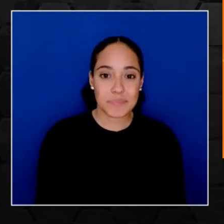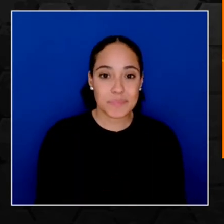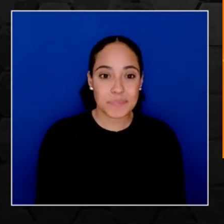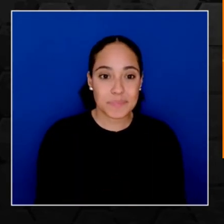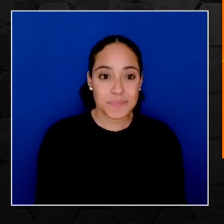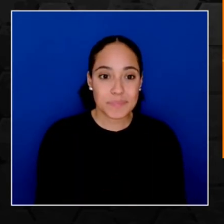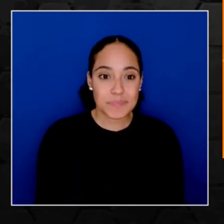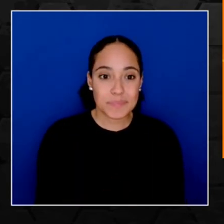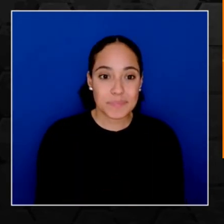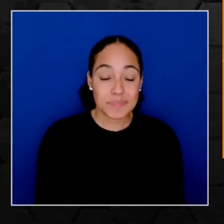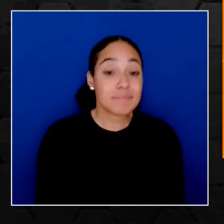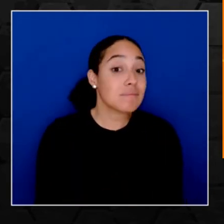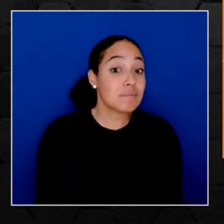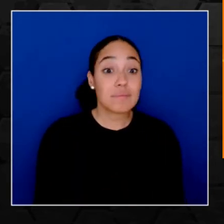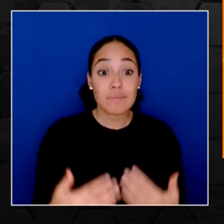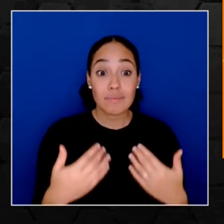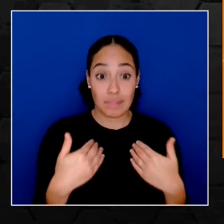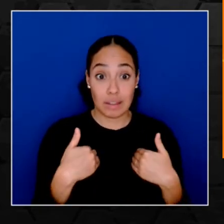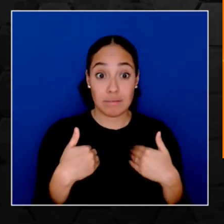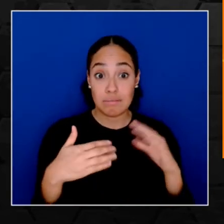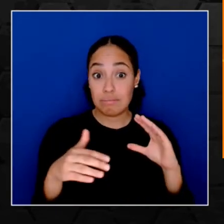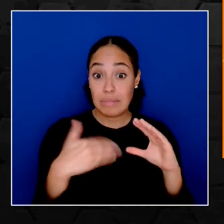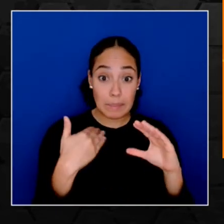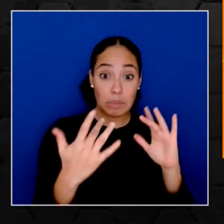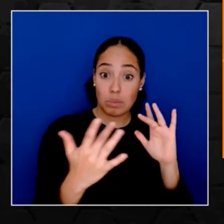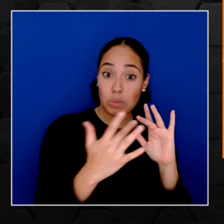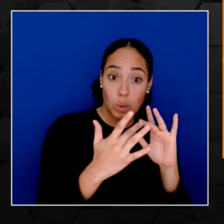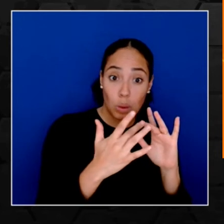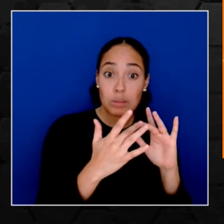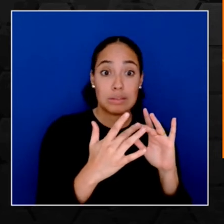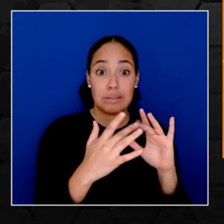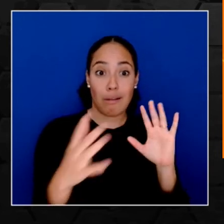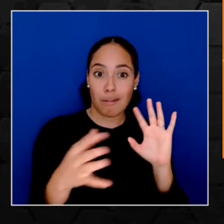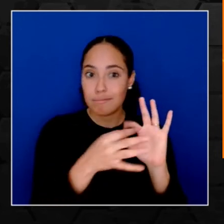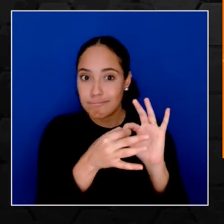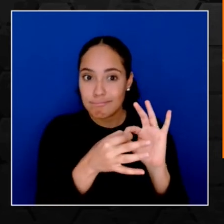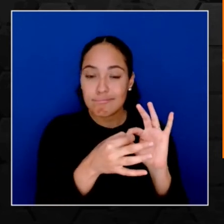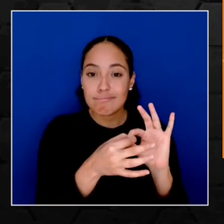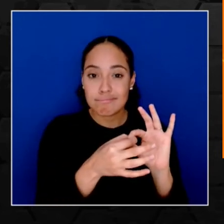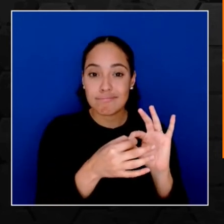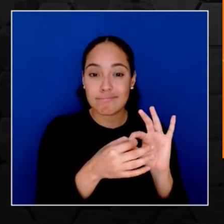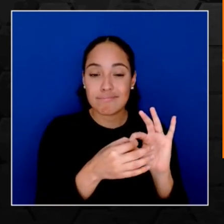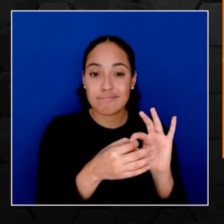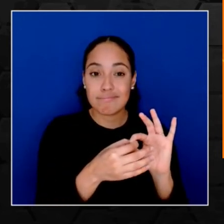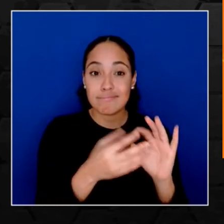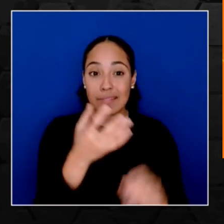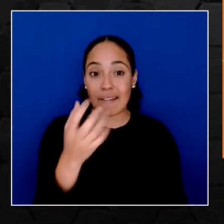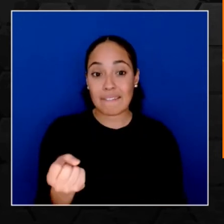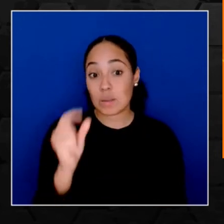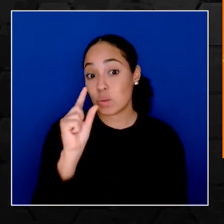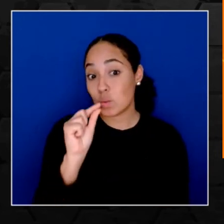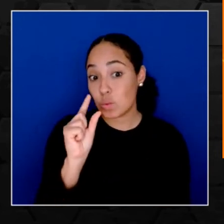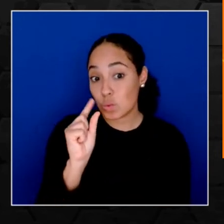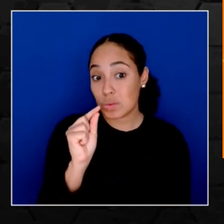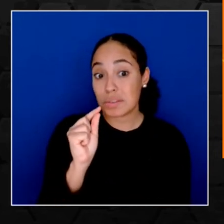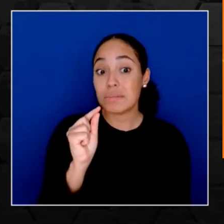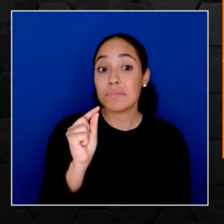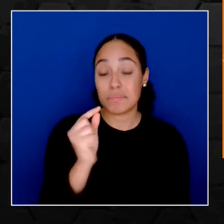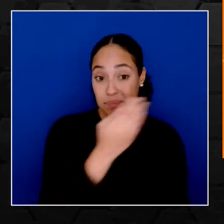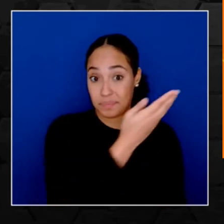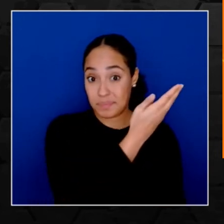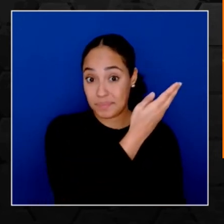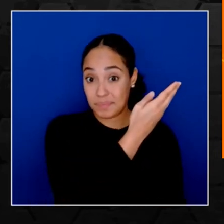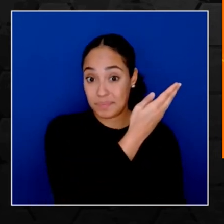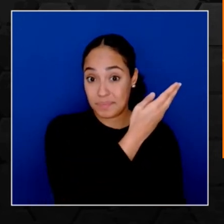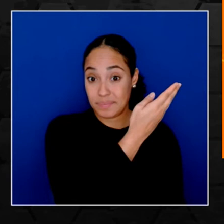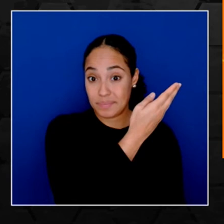in touch with me if you want to connect with me. You can follow me on Twitter, and if you want to connect with me, my whole stuff